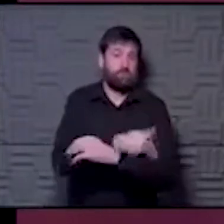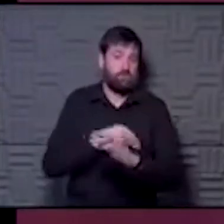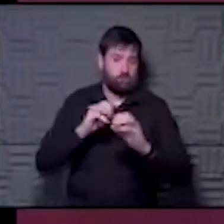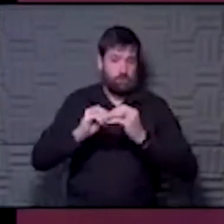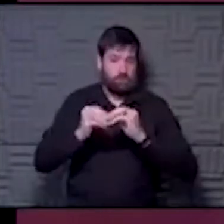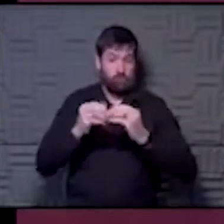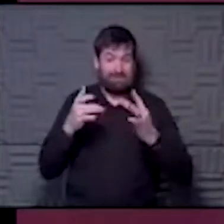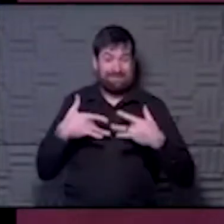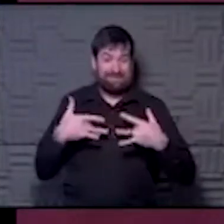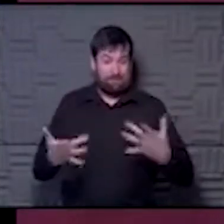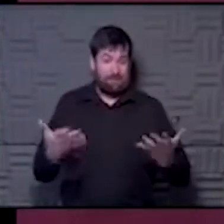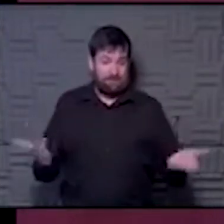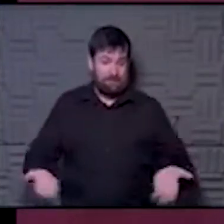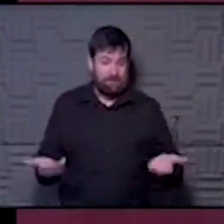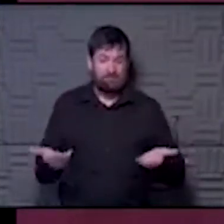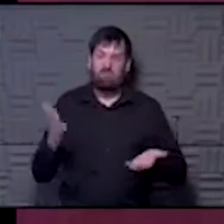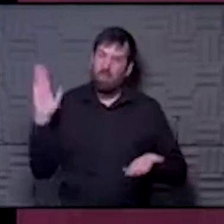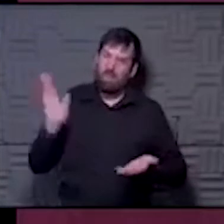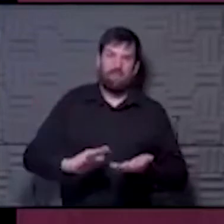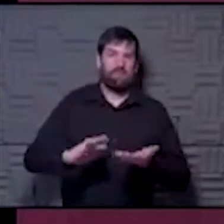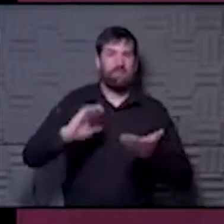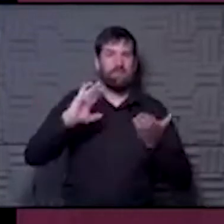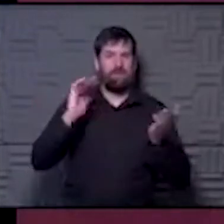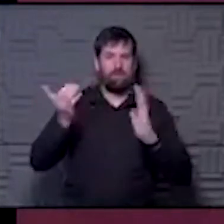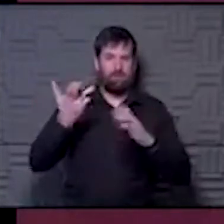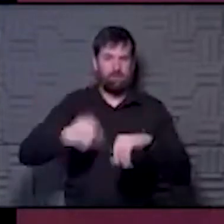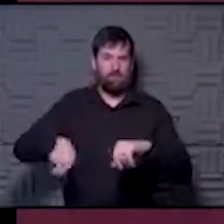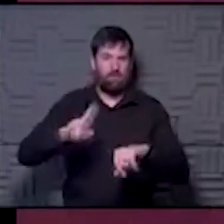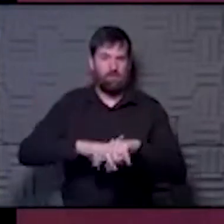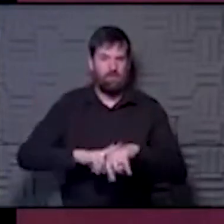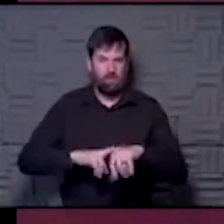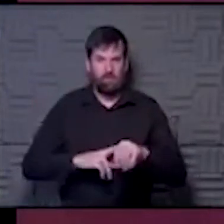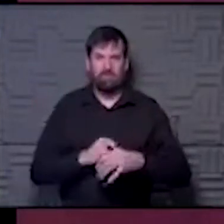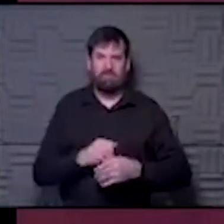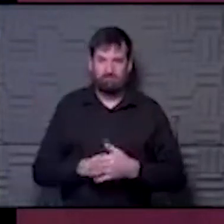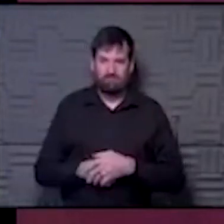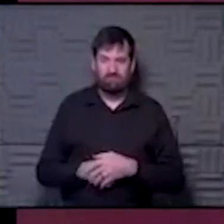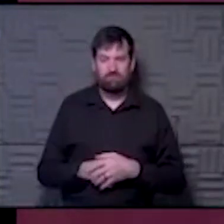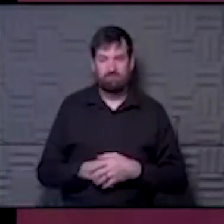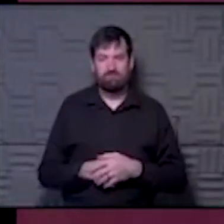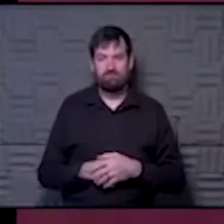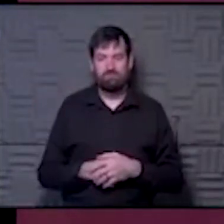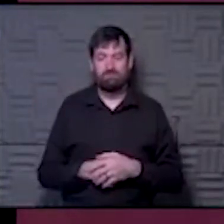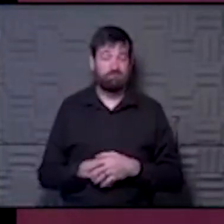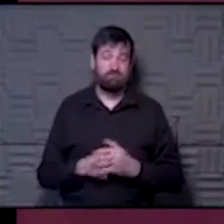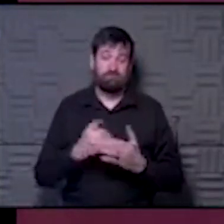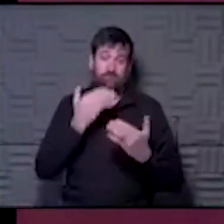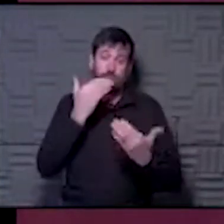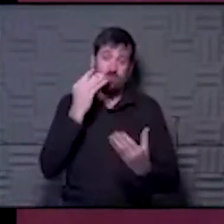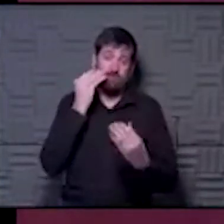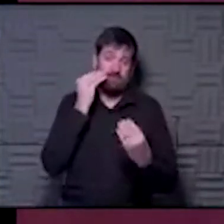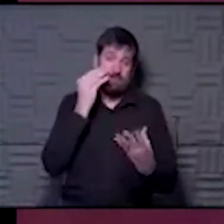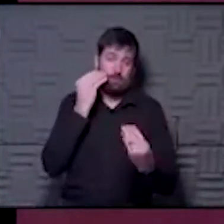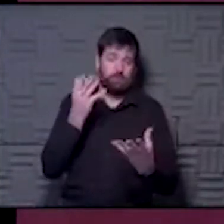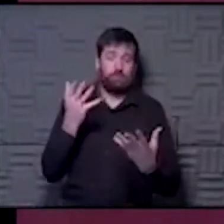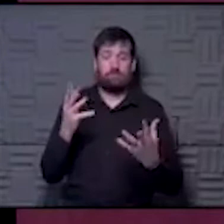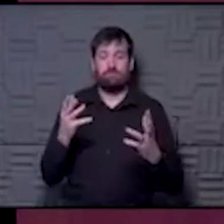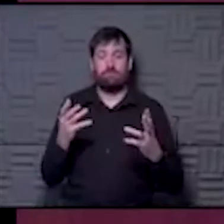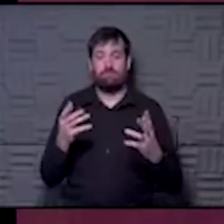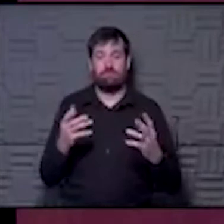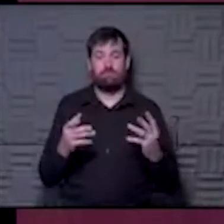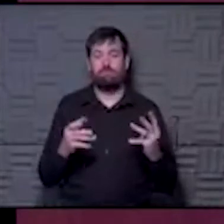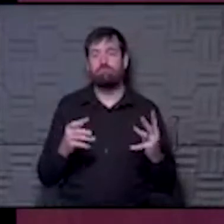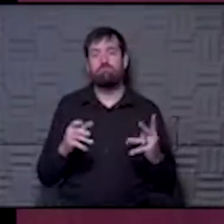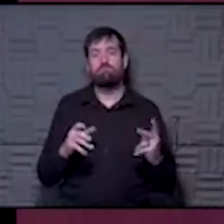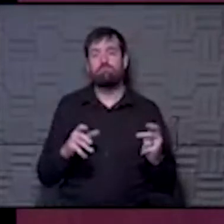here normally are pretty low relative to what they should be for this time of the year. And I think there's pretty good data out there saying that folks, it's not